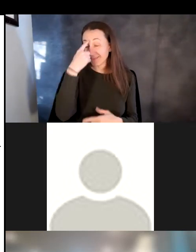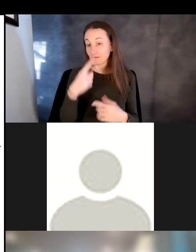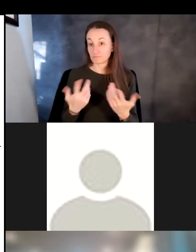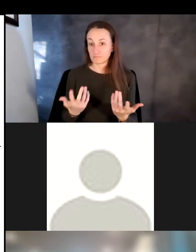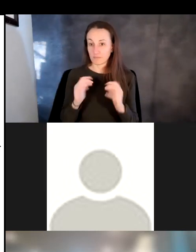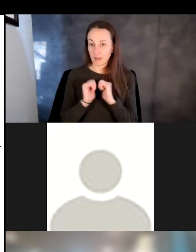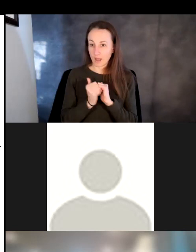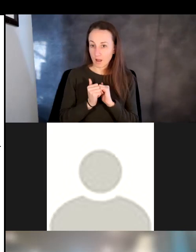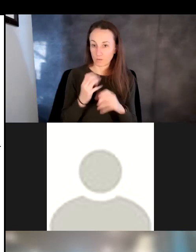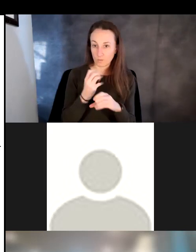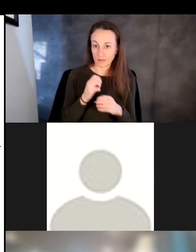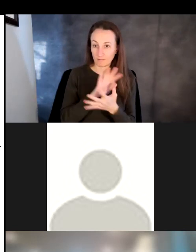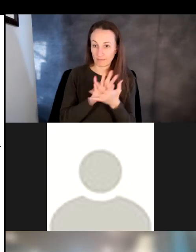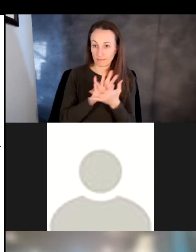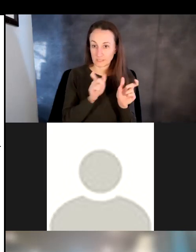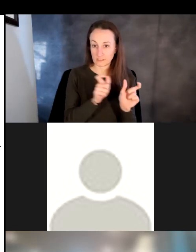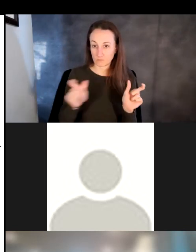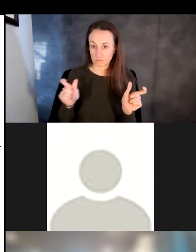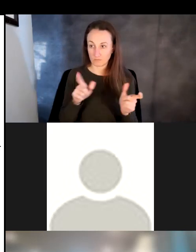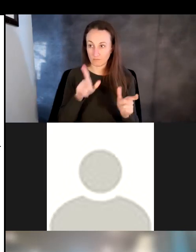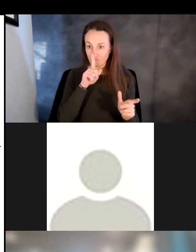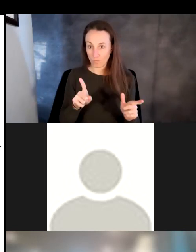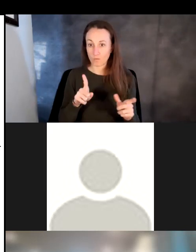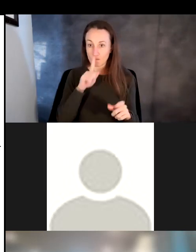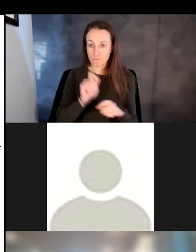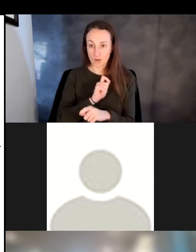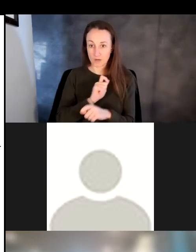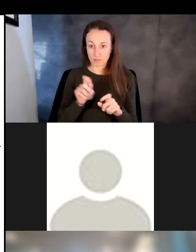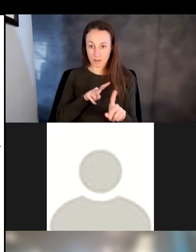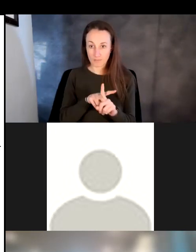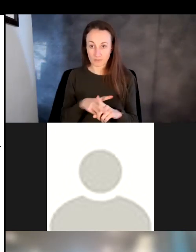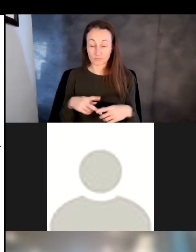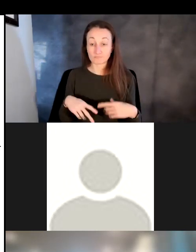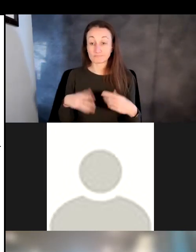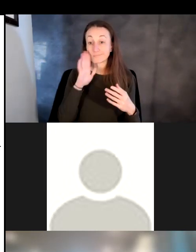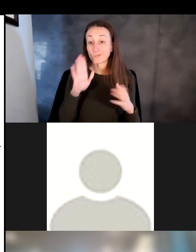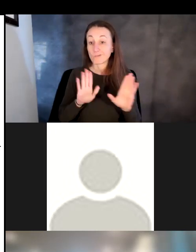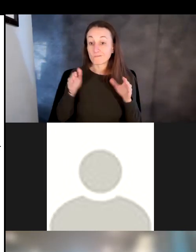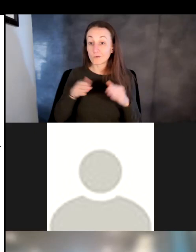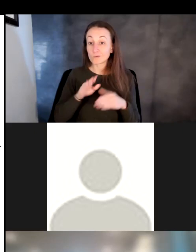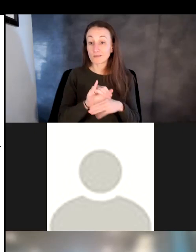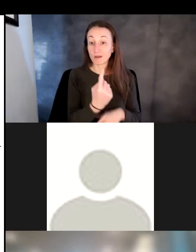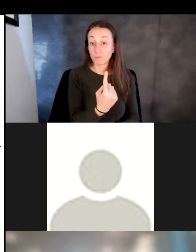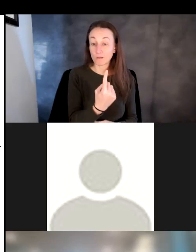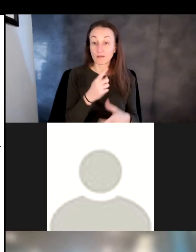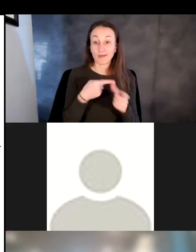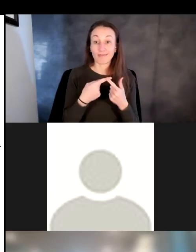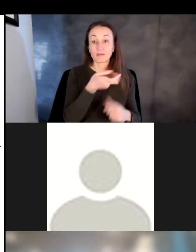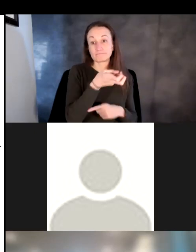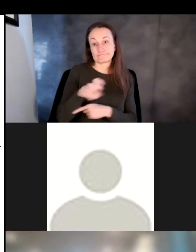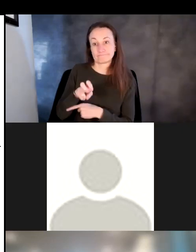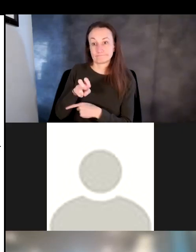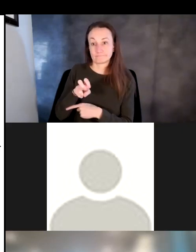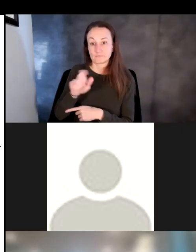about actually getting these sequences that we need for practical applications. So I'm going to focus on this one first and then switch over later to